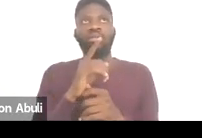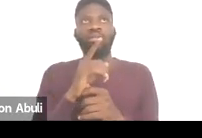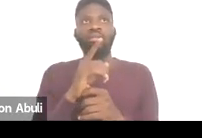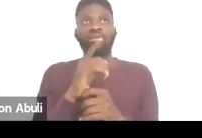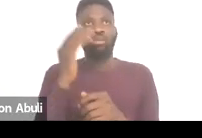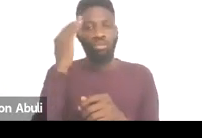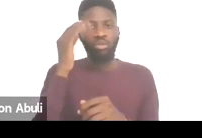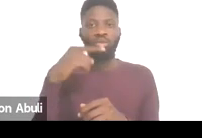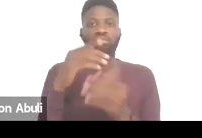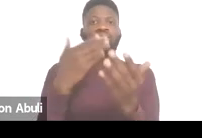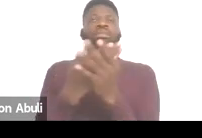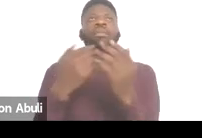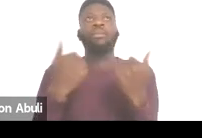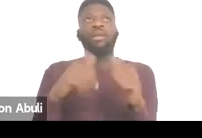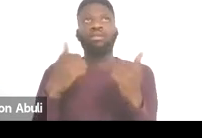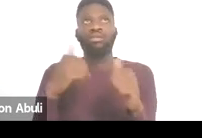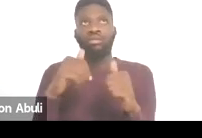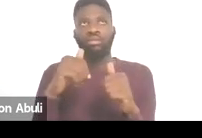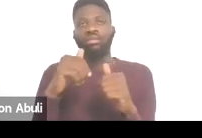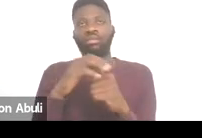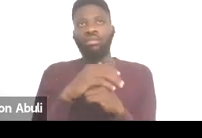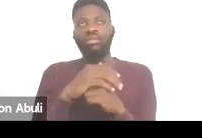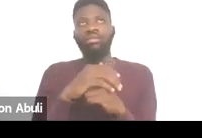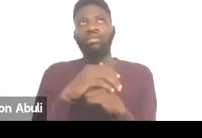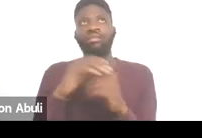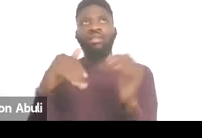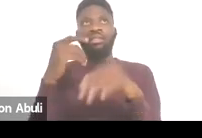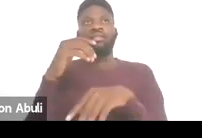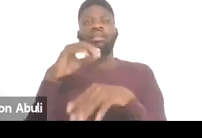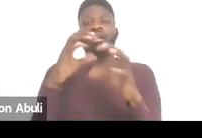not submitted at least by the next class.